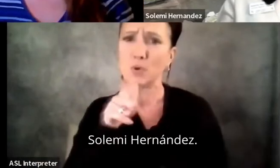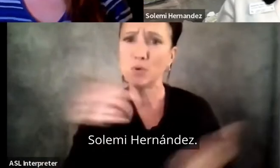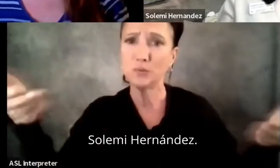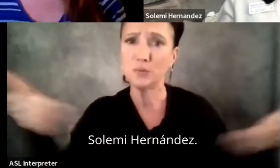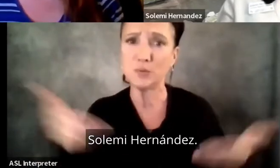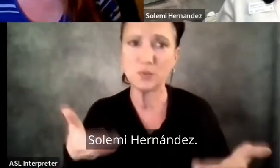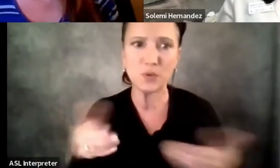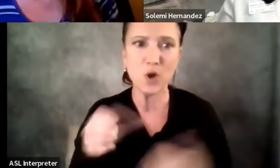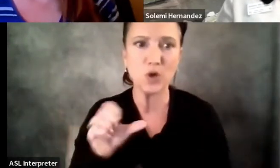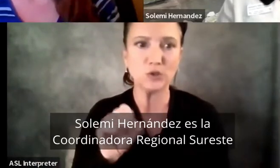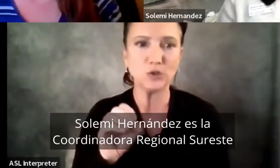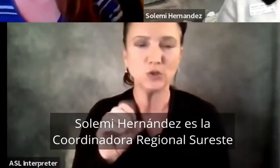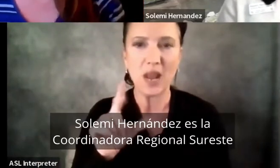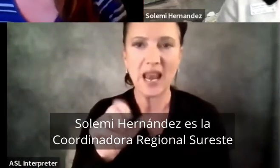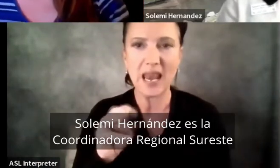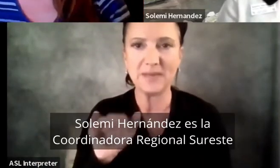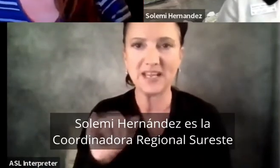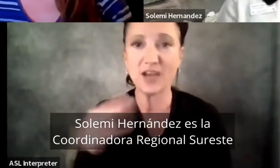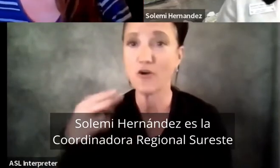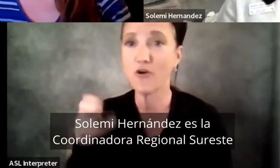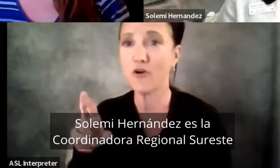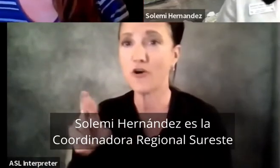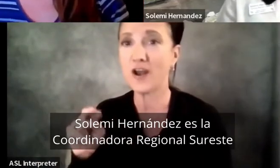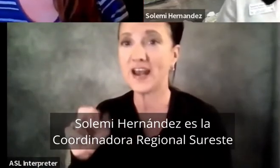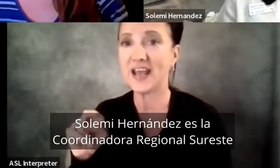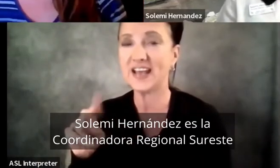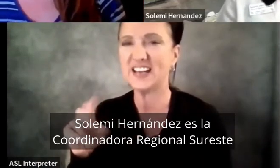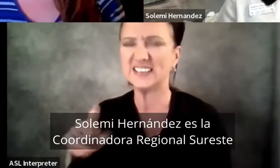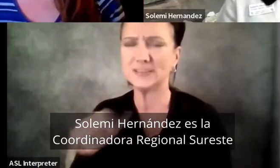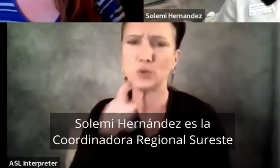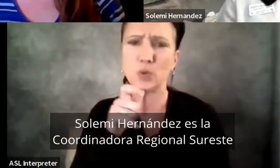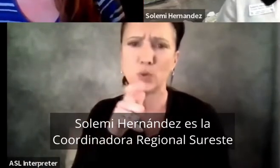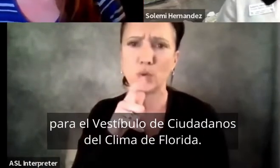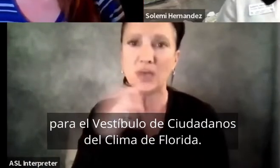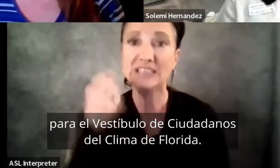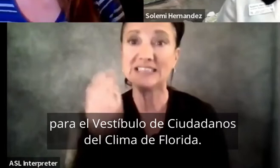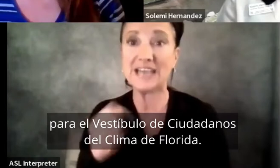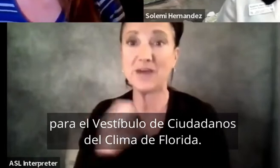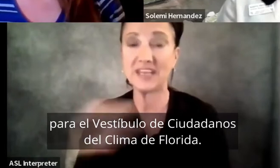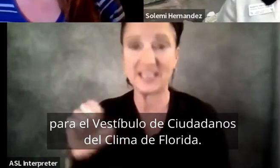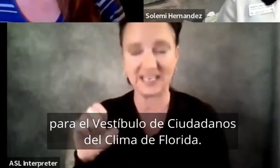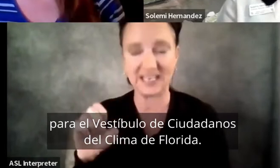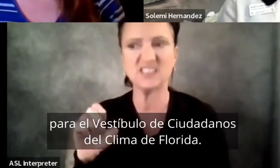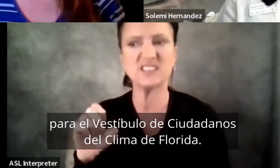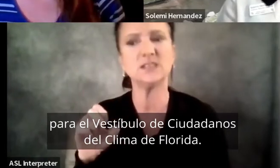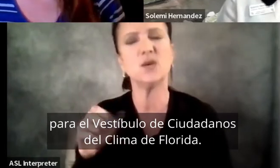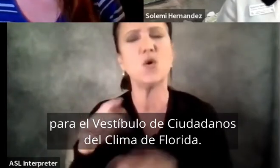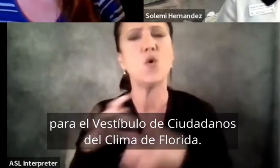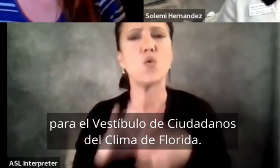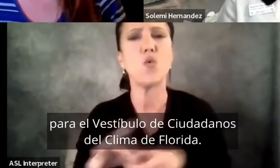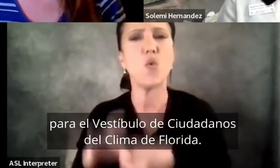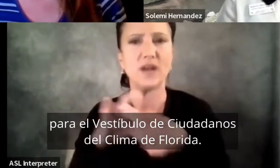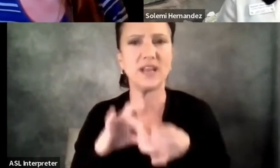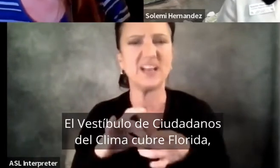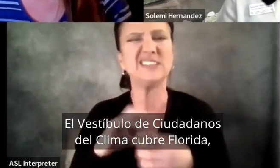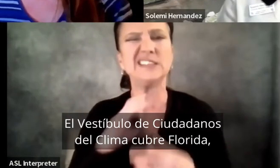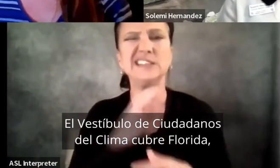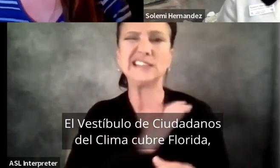Solemi Hernandez. Solemi Hernandez is the Southeast Regional Coordinator for Citizens Climate Lobby of